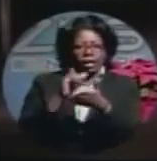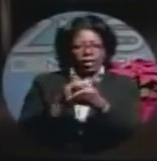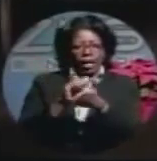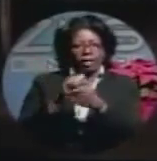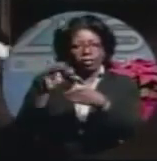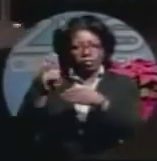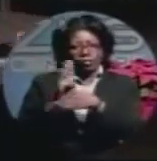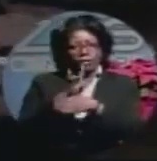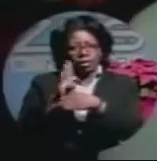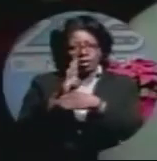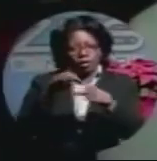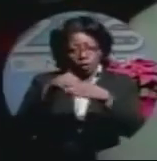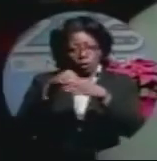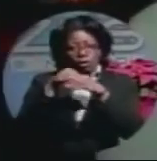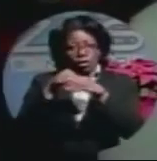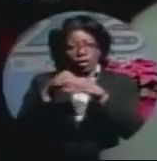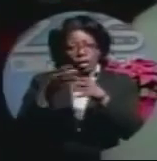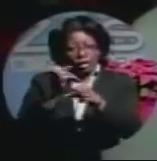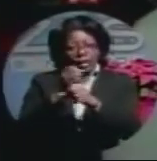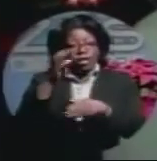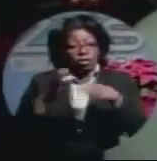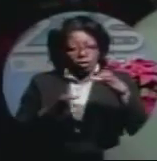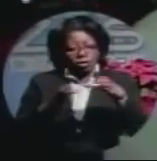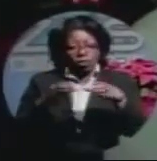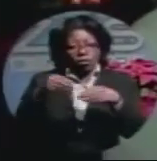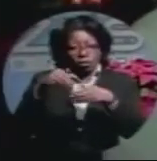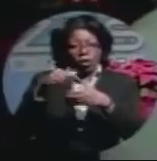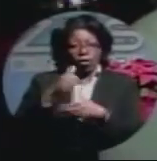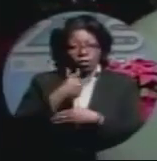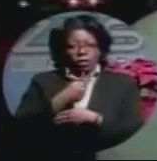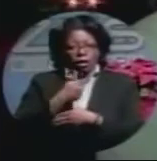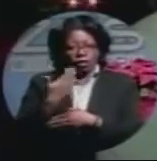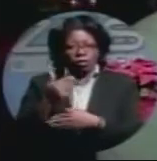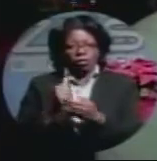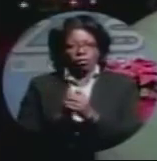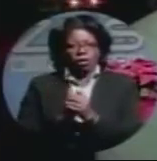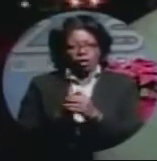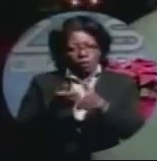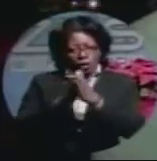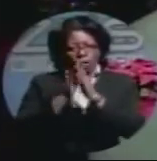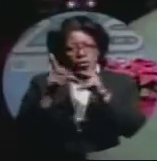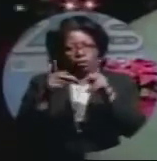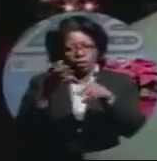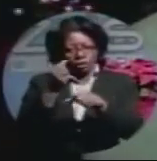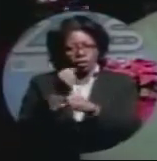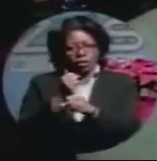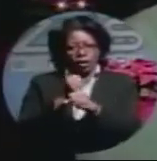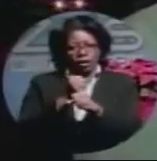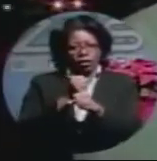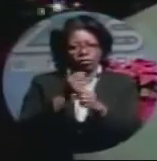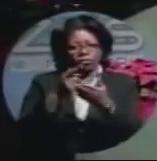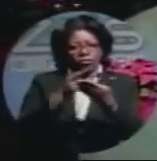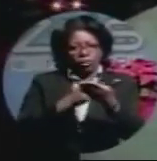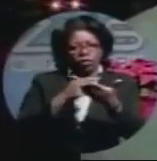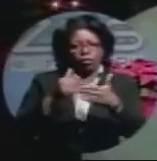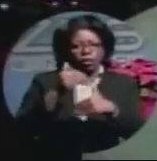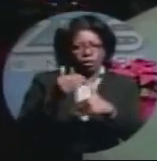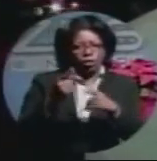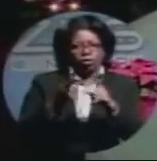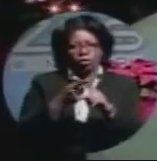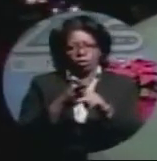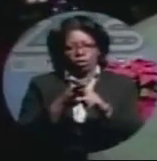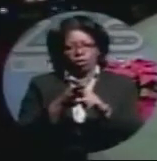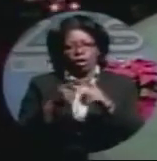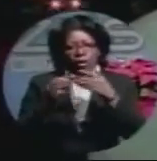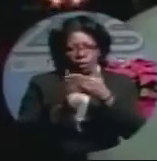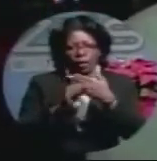justice into their own hands. Well, we encourage people to take steps to protect their premises.